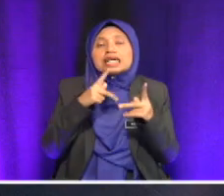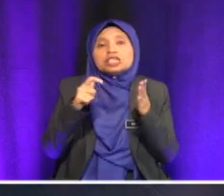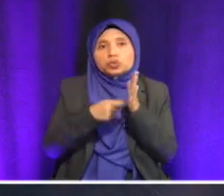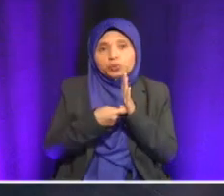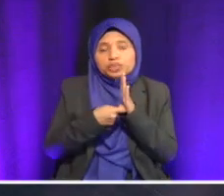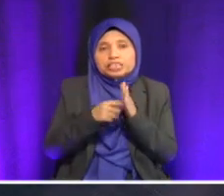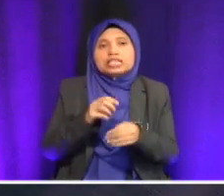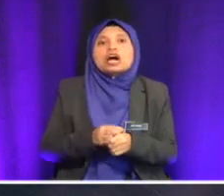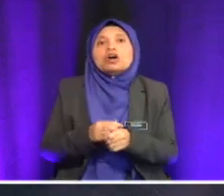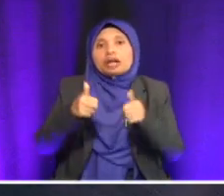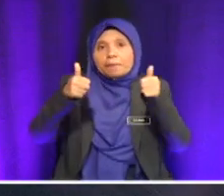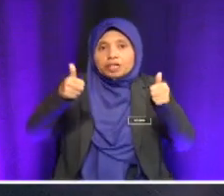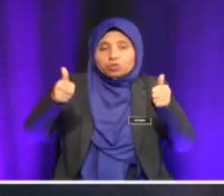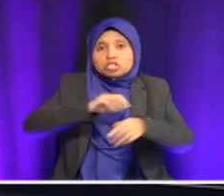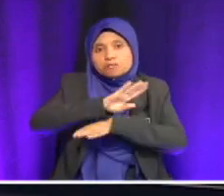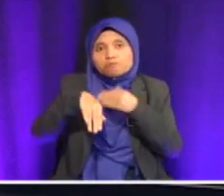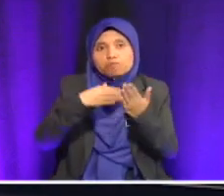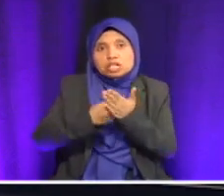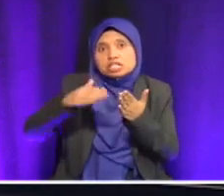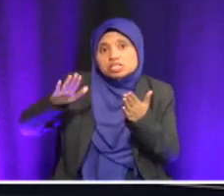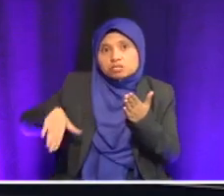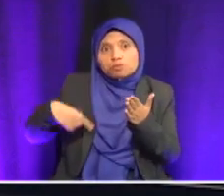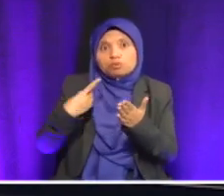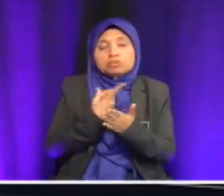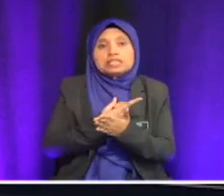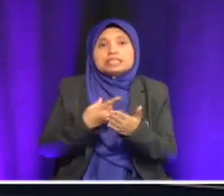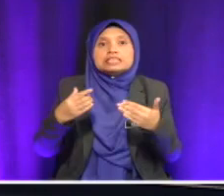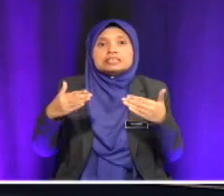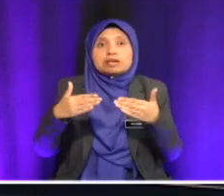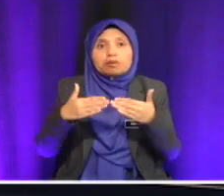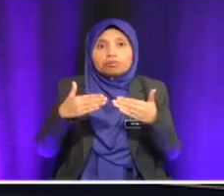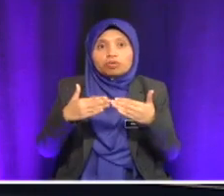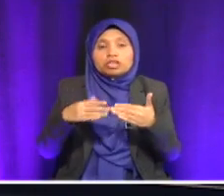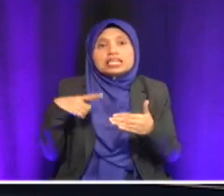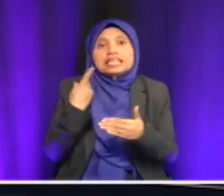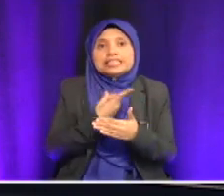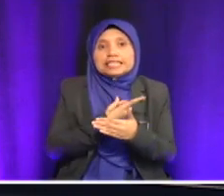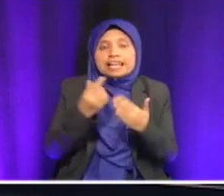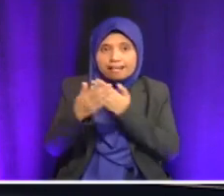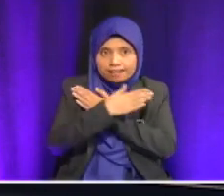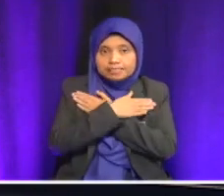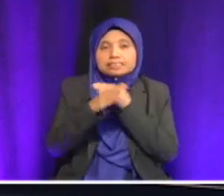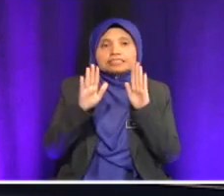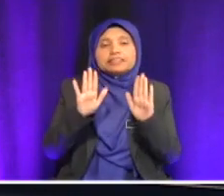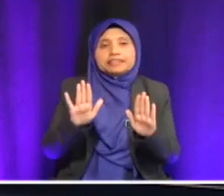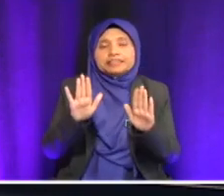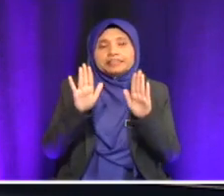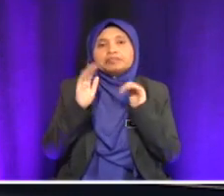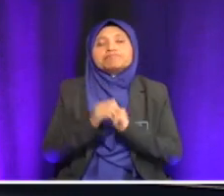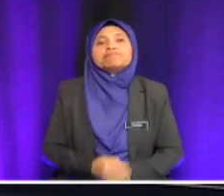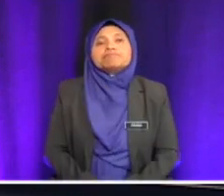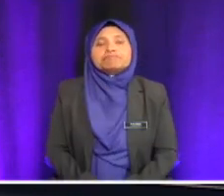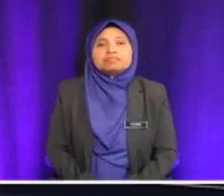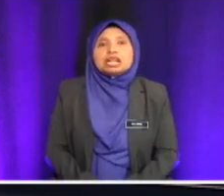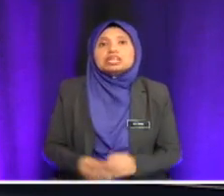text. Okay, good job everyone. But before we proceed any further, we'll be taking a short break. Don't go anywhere. We'll be right back here on Menengah